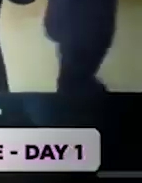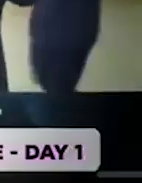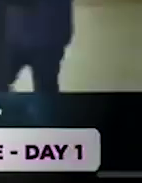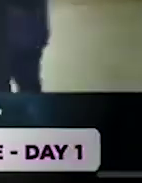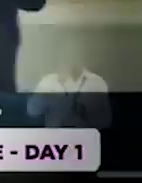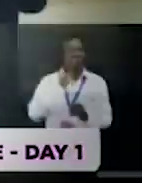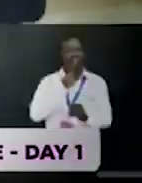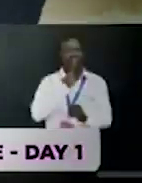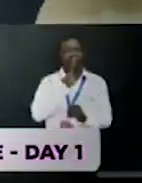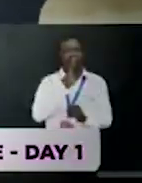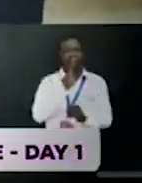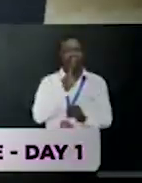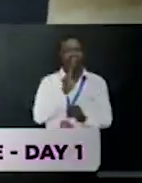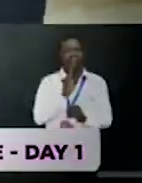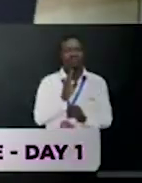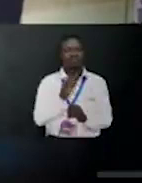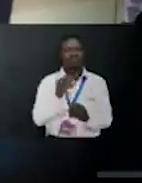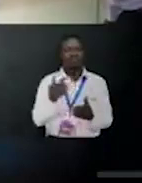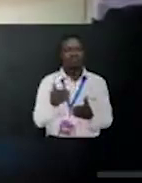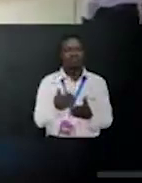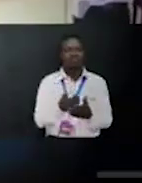Wherever He will be.